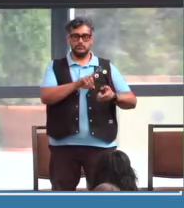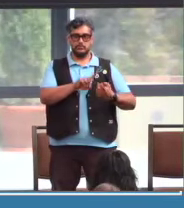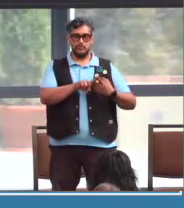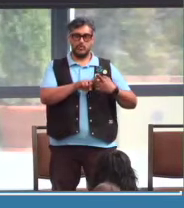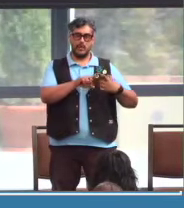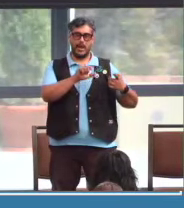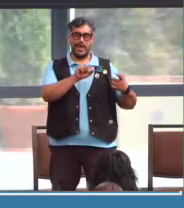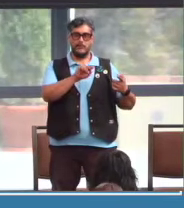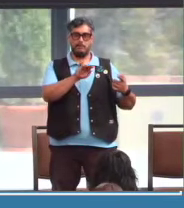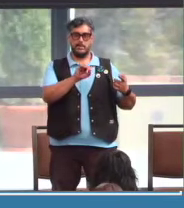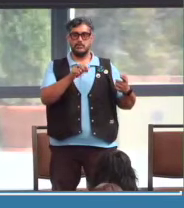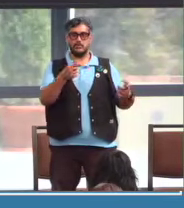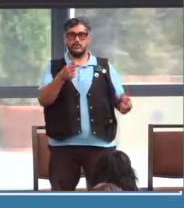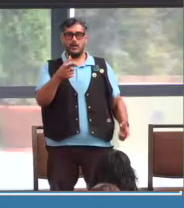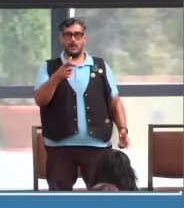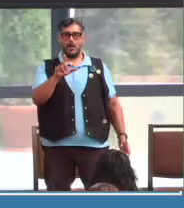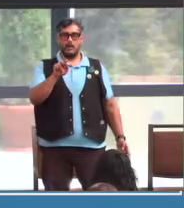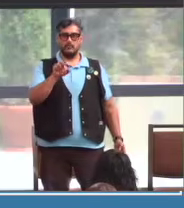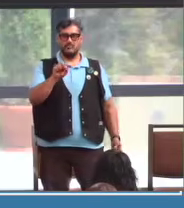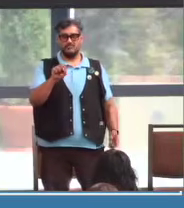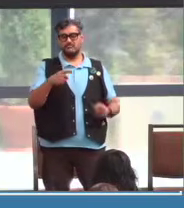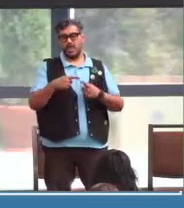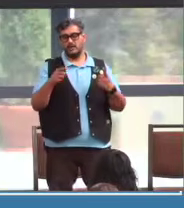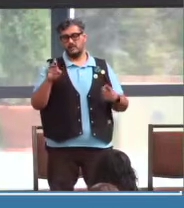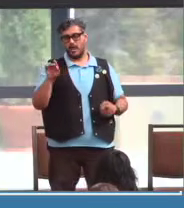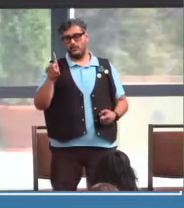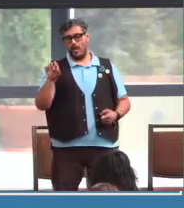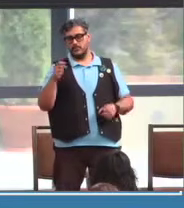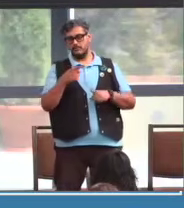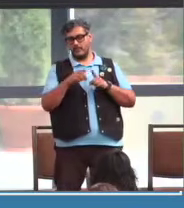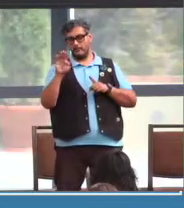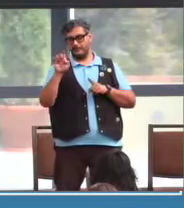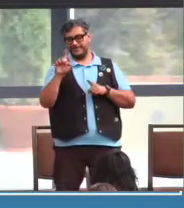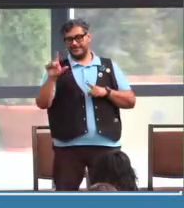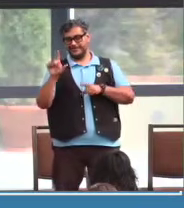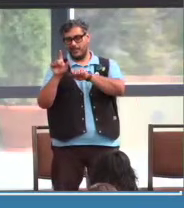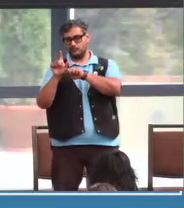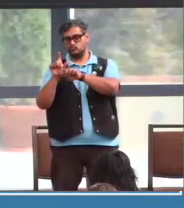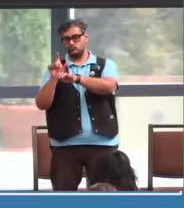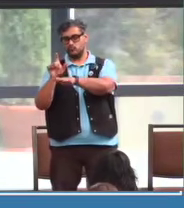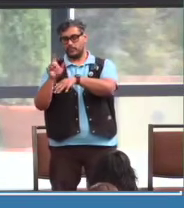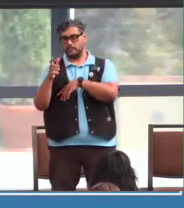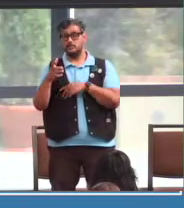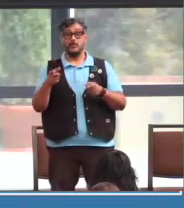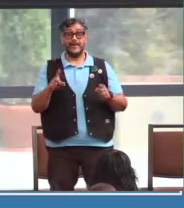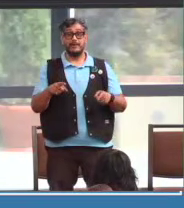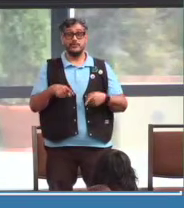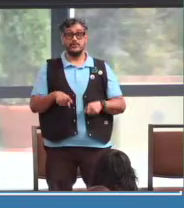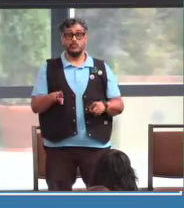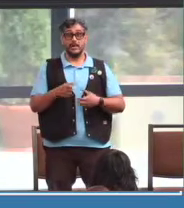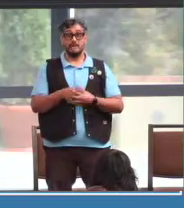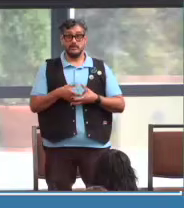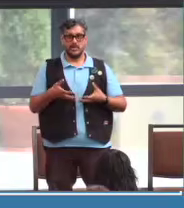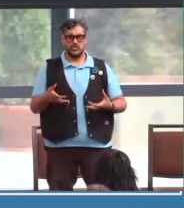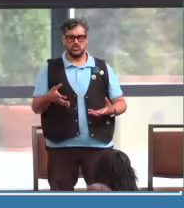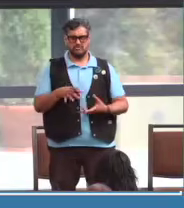immunoglobulins. Your immunoglobulins being antibodies that your B cells secrete. So what happens in inflammation, especially